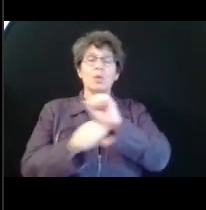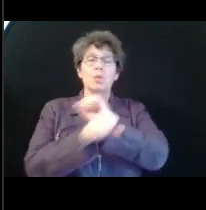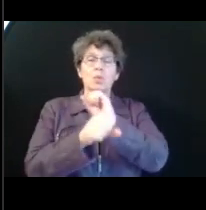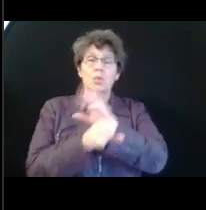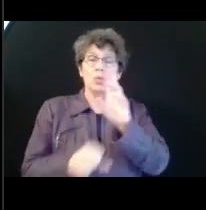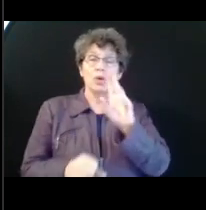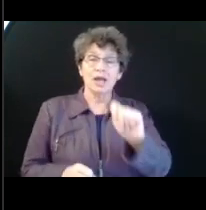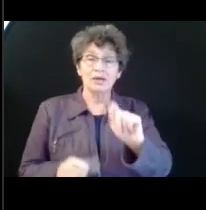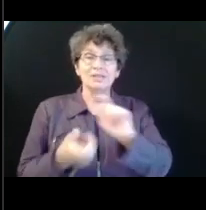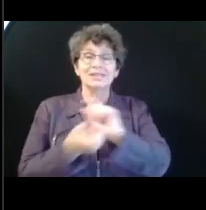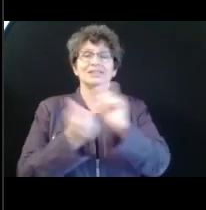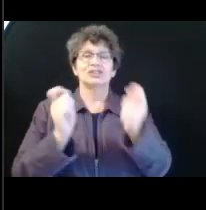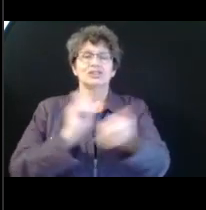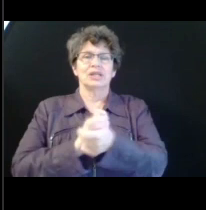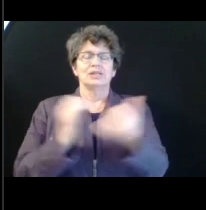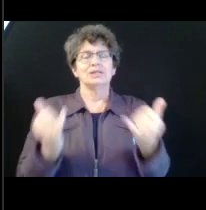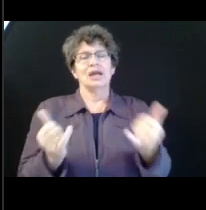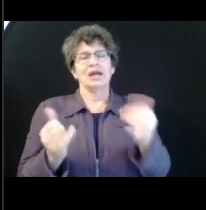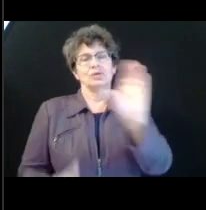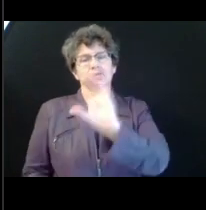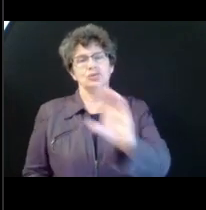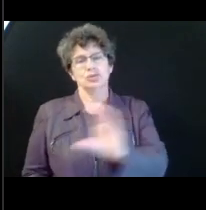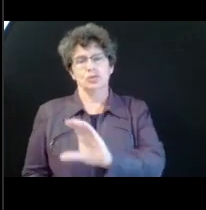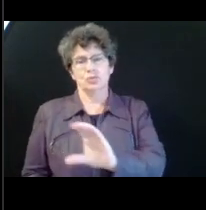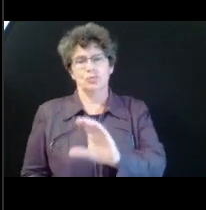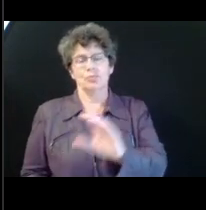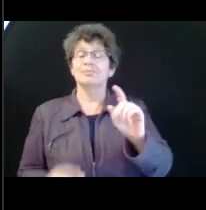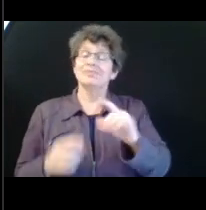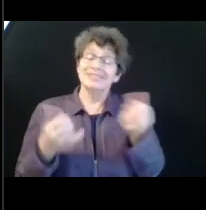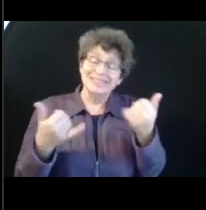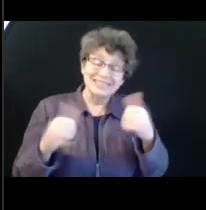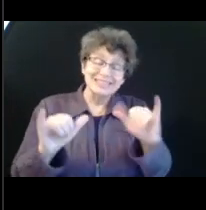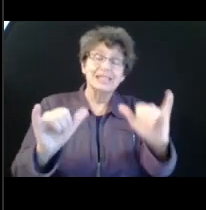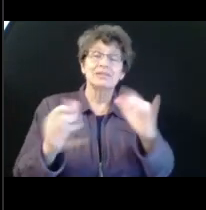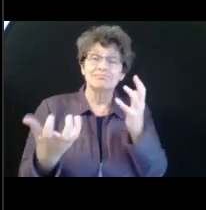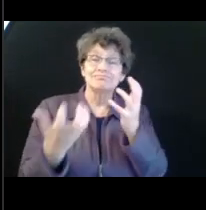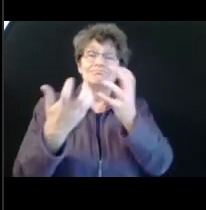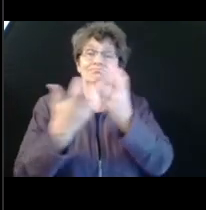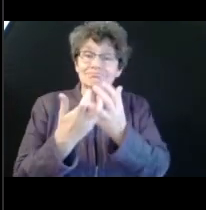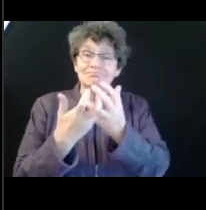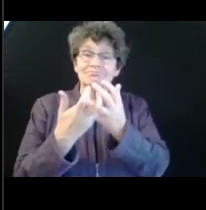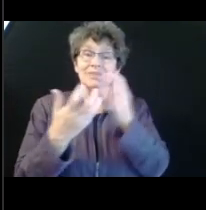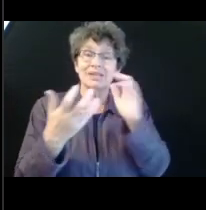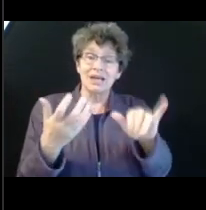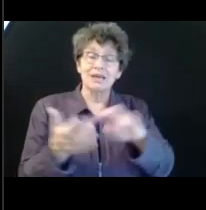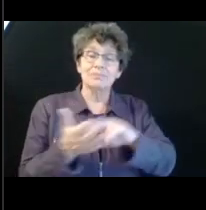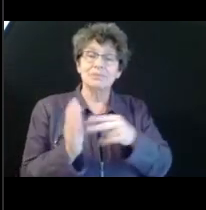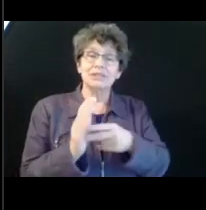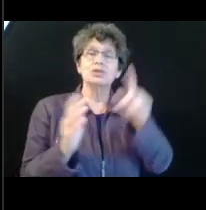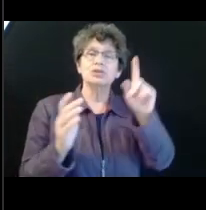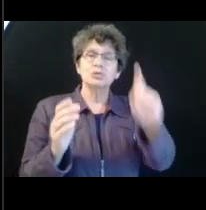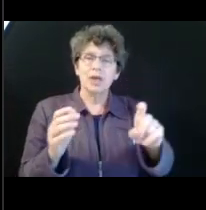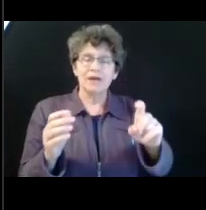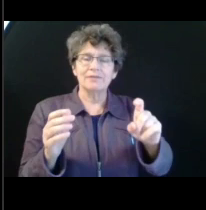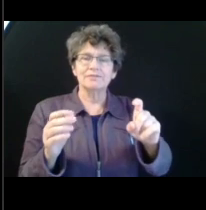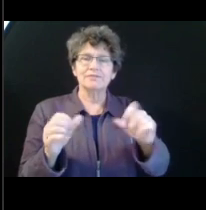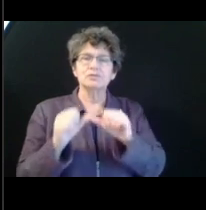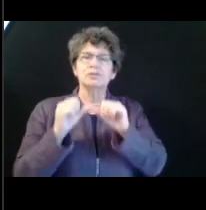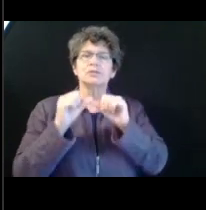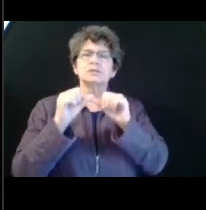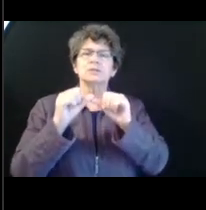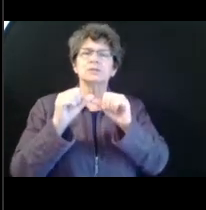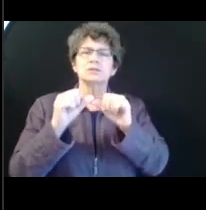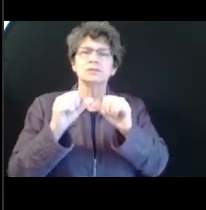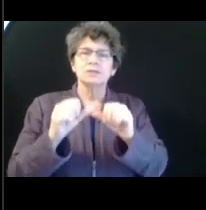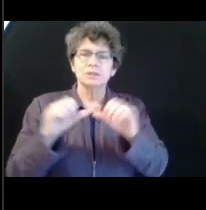physically fit and active. There has to be the body, mind, spirit part of staying resilient.